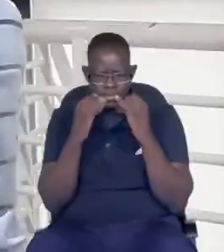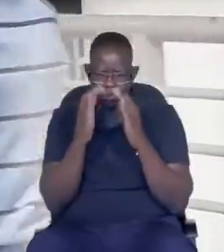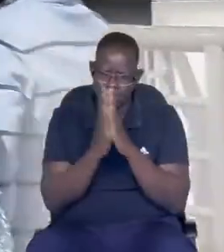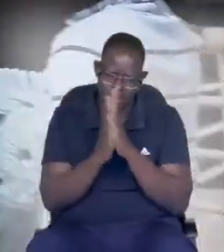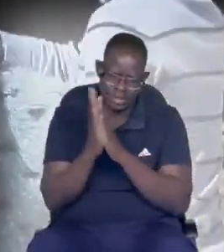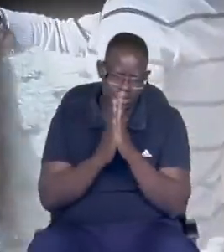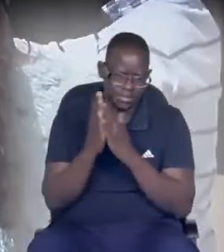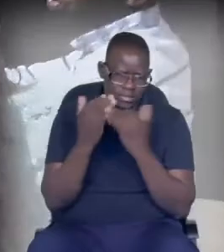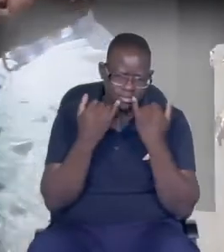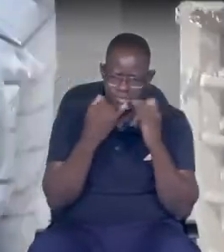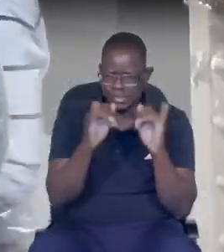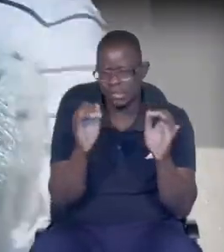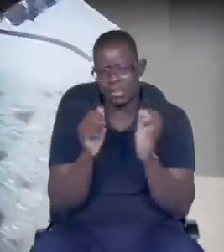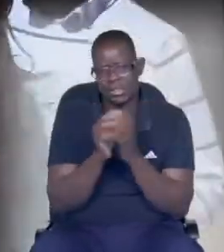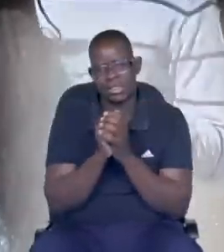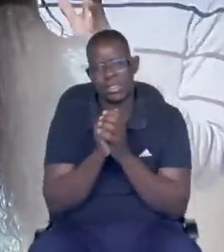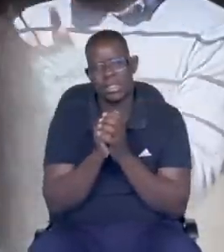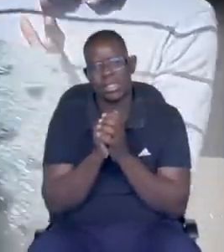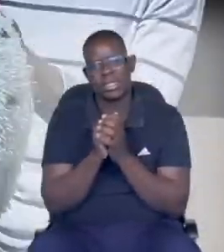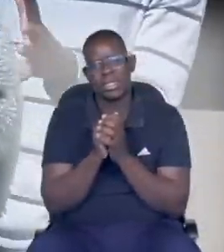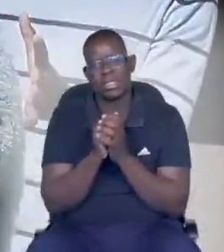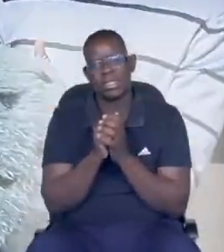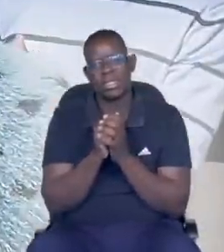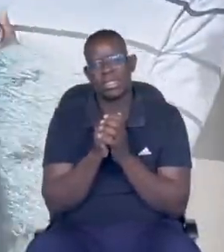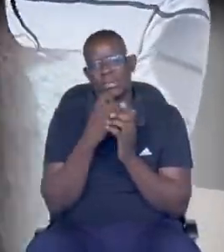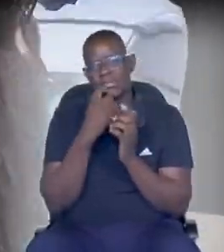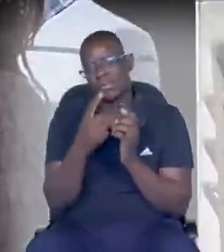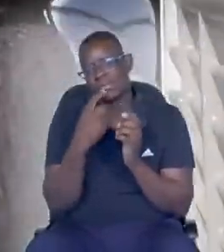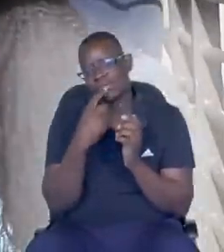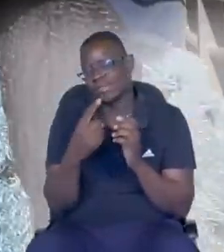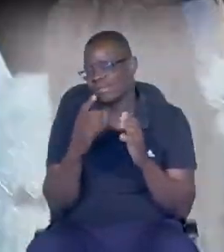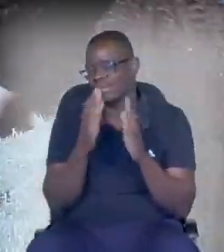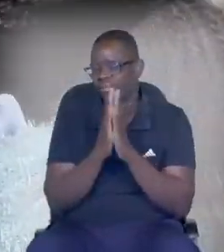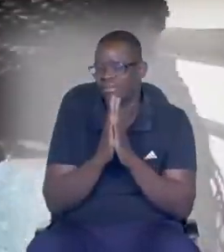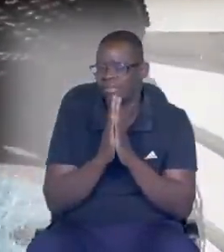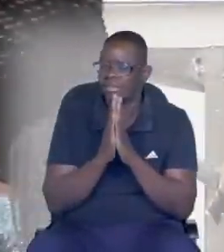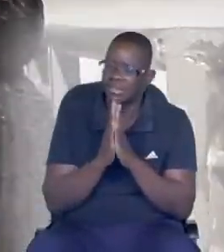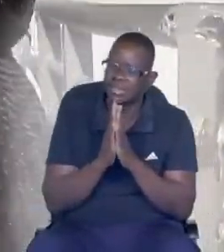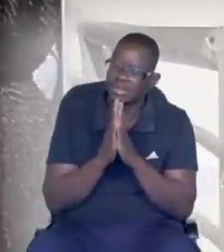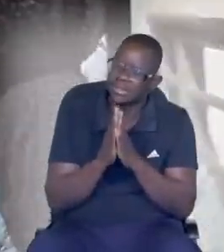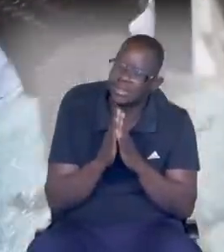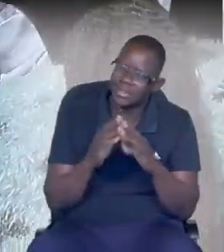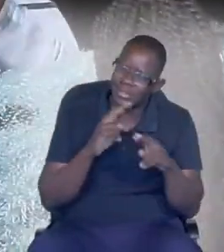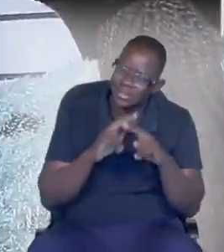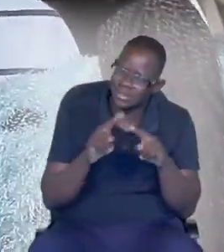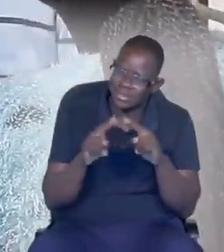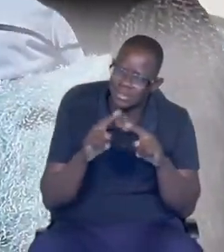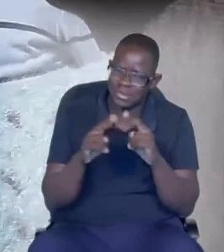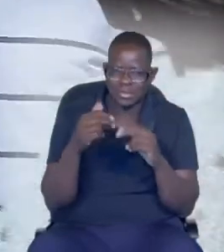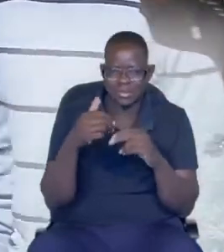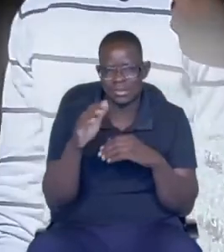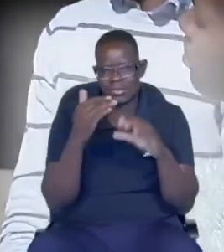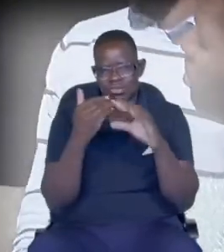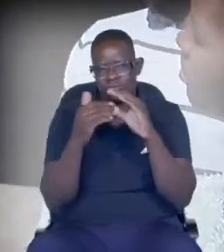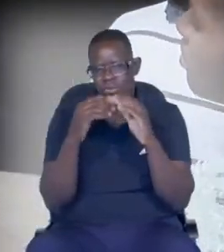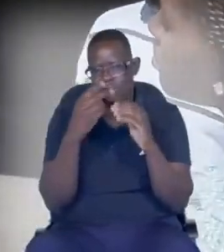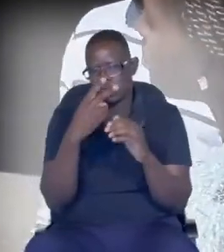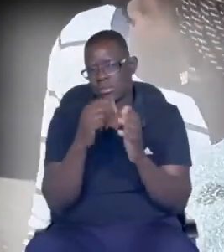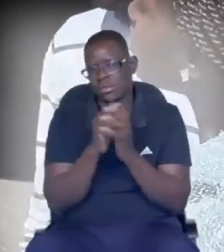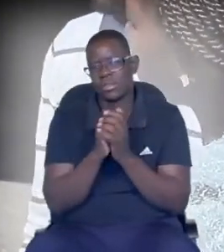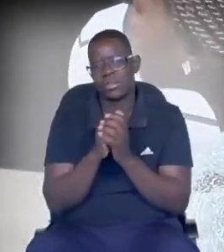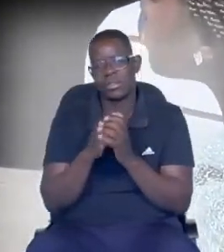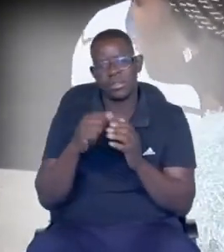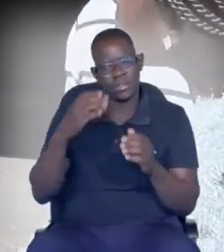Seriously, come on, dude. How do you see? Seriously, what's so secretive that you can't tell us right now? Come on, speed it up. We still have to go to the movies. My